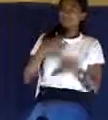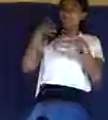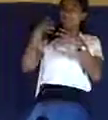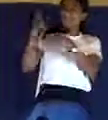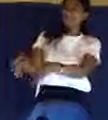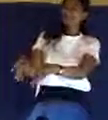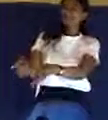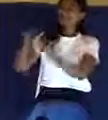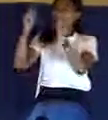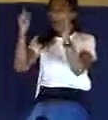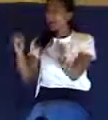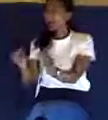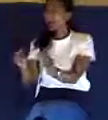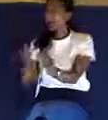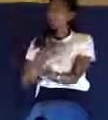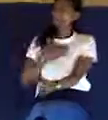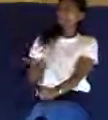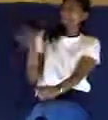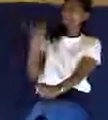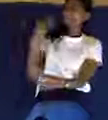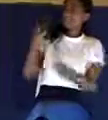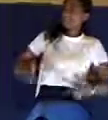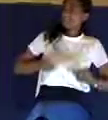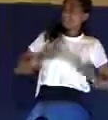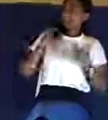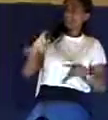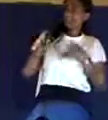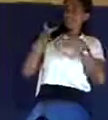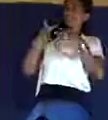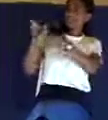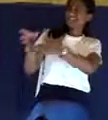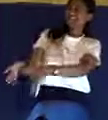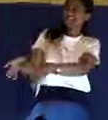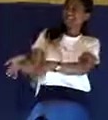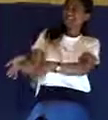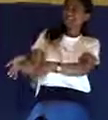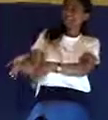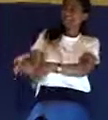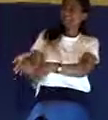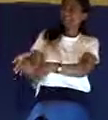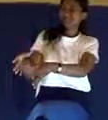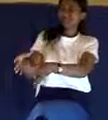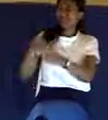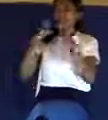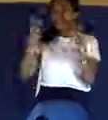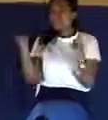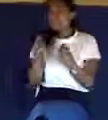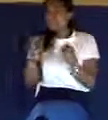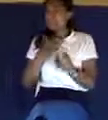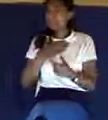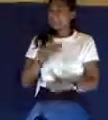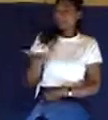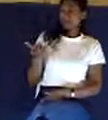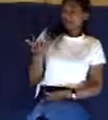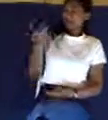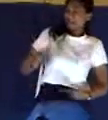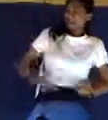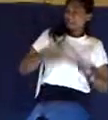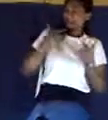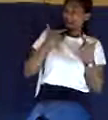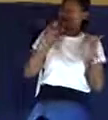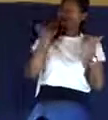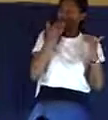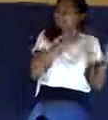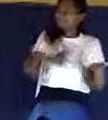from the idols of my past life. I turn from the sins of my past life. And I come in